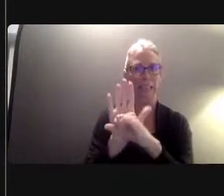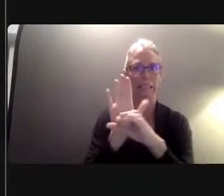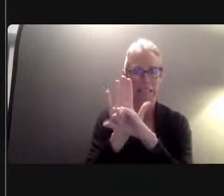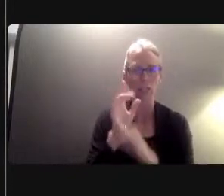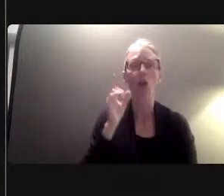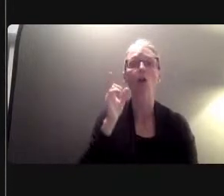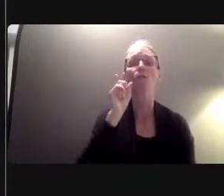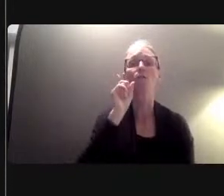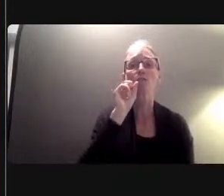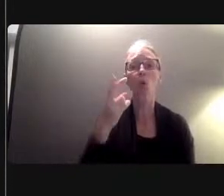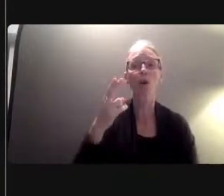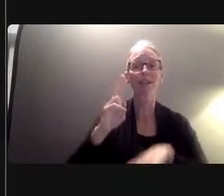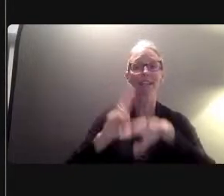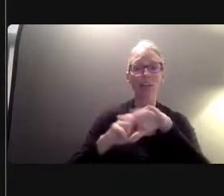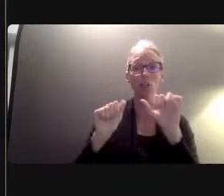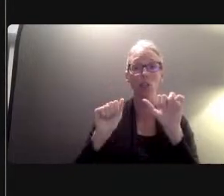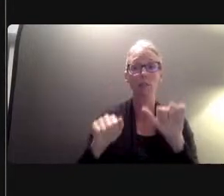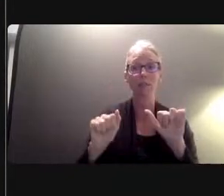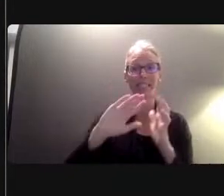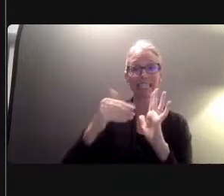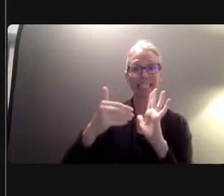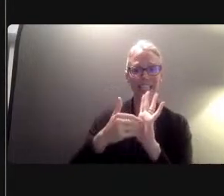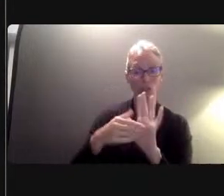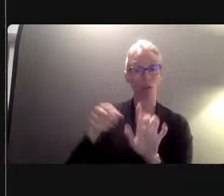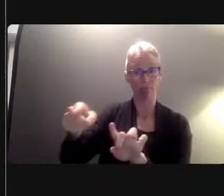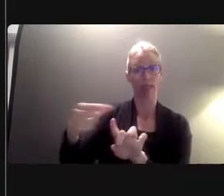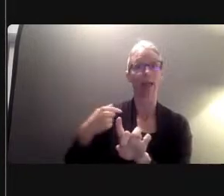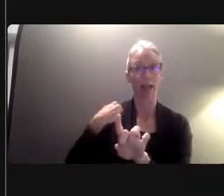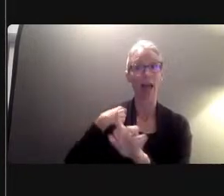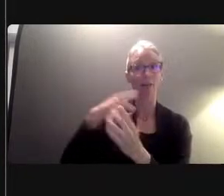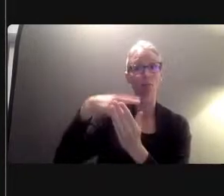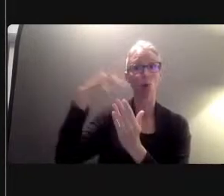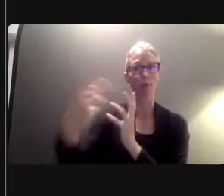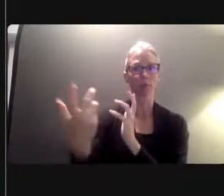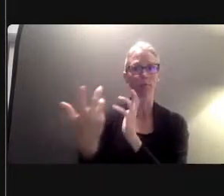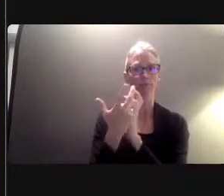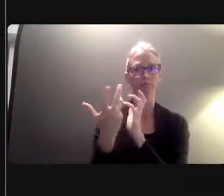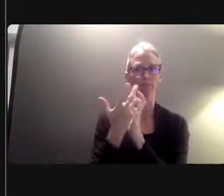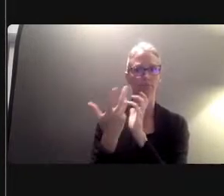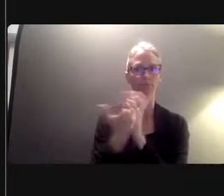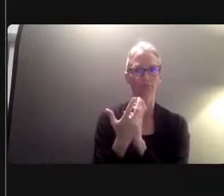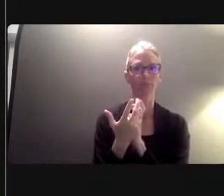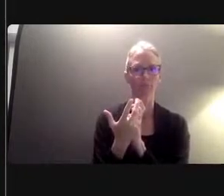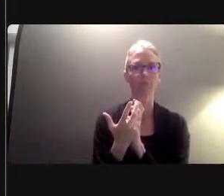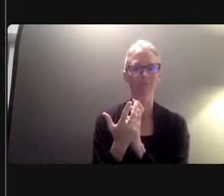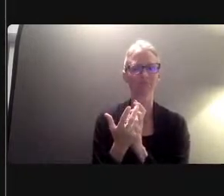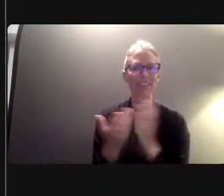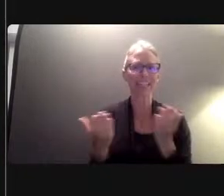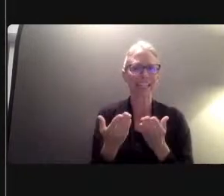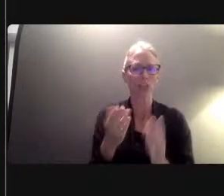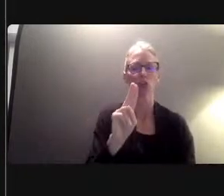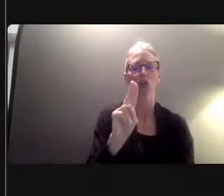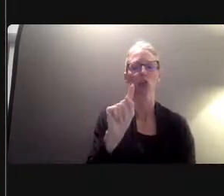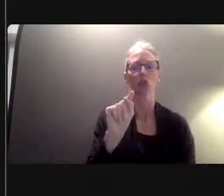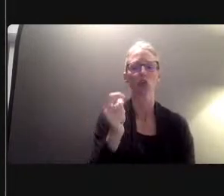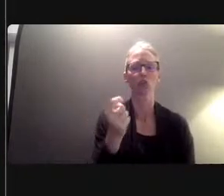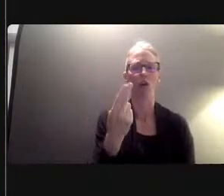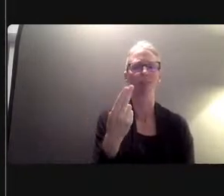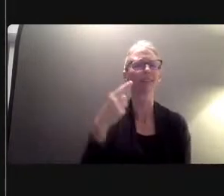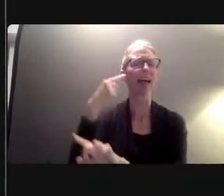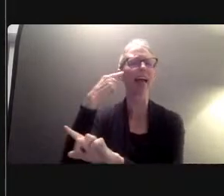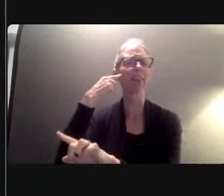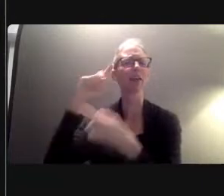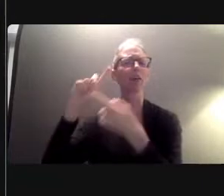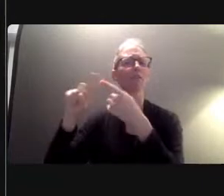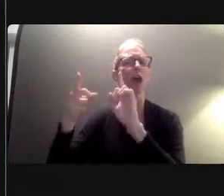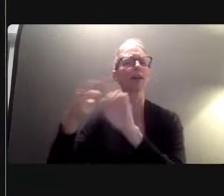Utah, and they do adaptive programs like they have throughout. I know they have some there in Canada as well from some of my friends